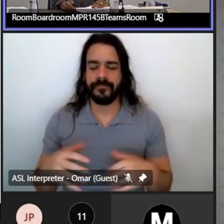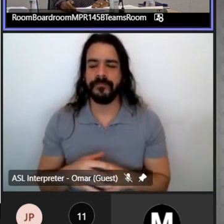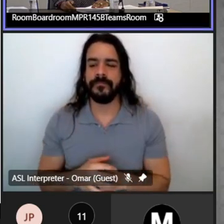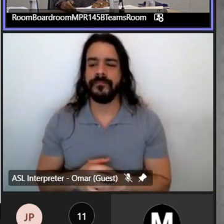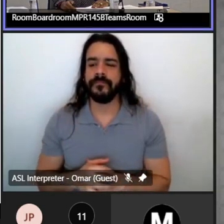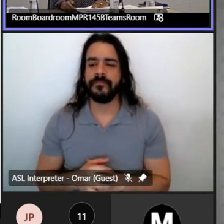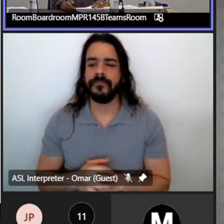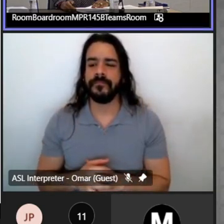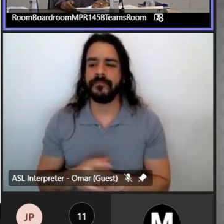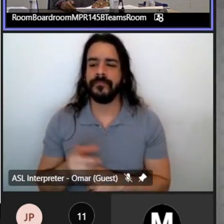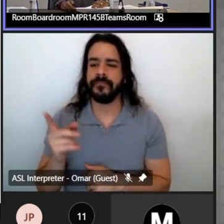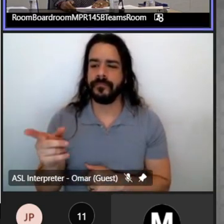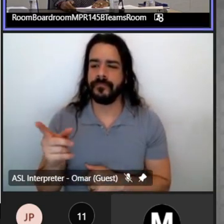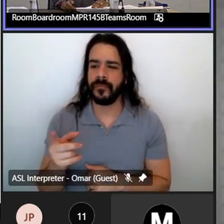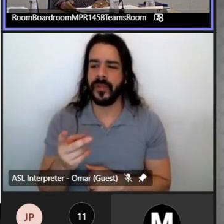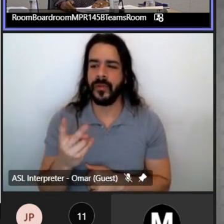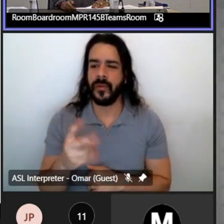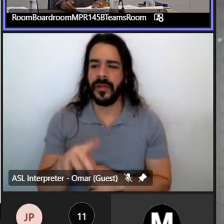lines,